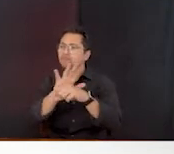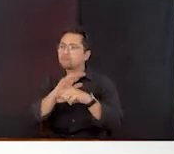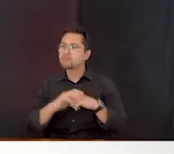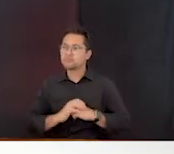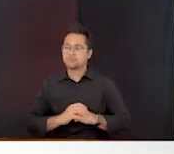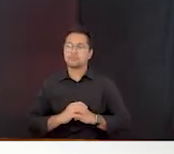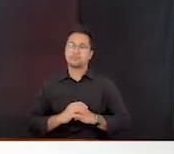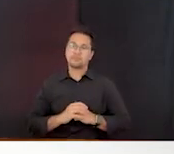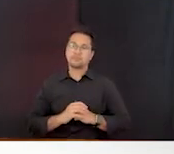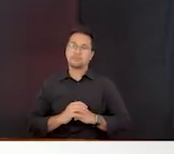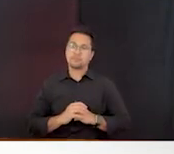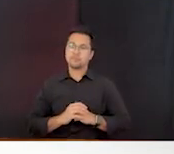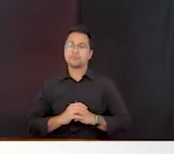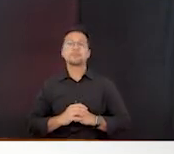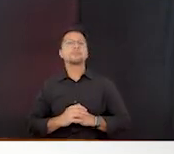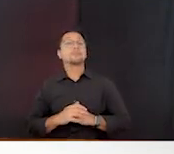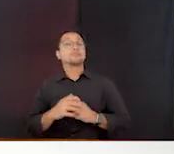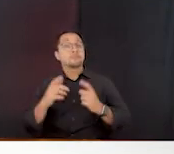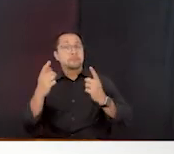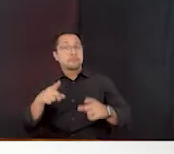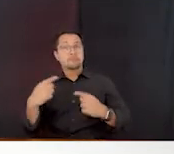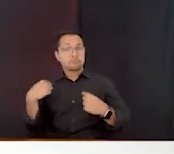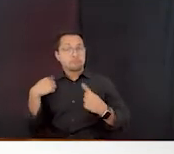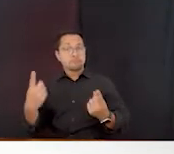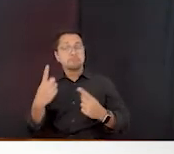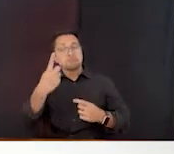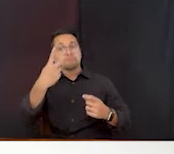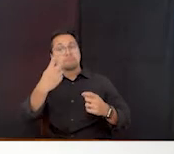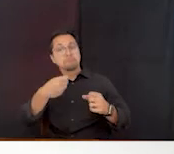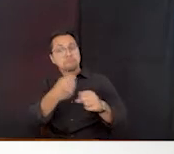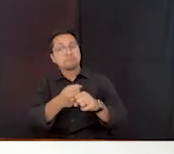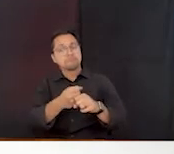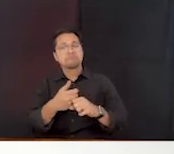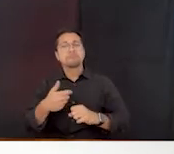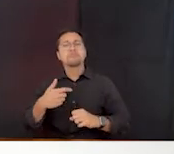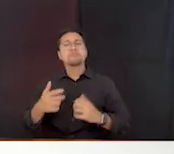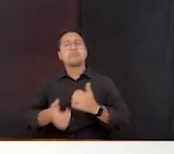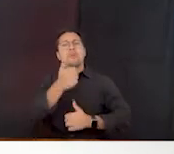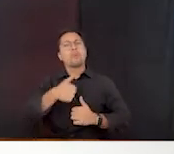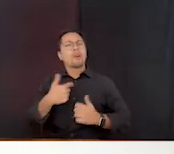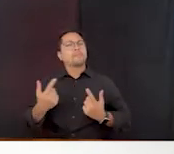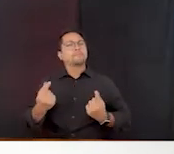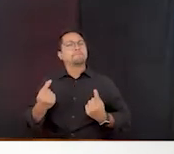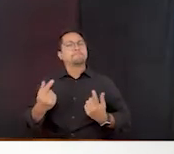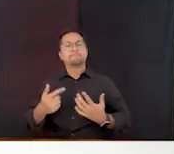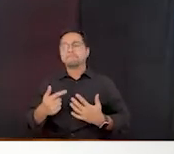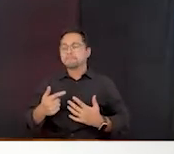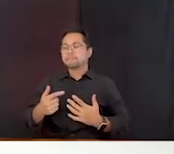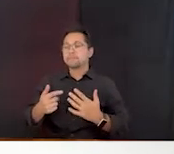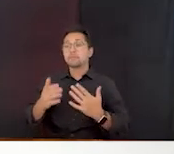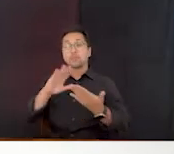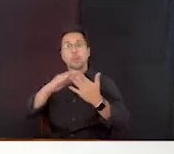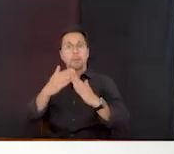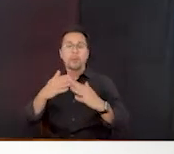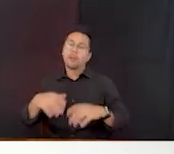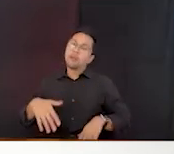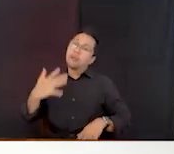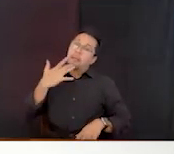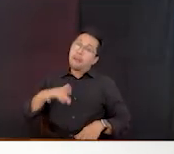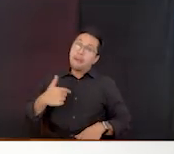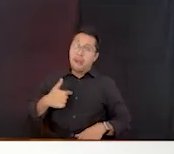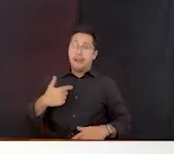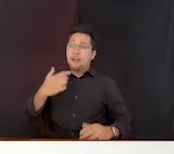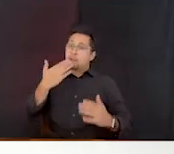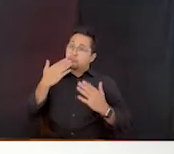anecdotal experiences. So I'm gonna hand the microphone over to Carly to talk about how she established community during the